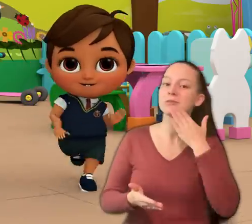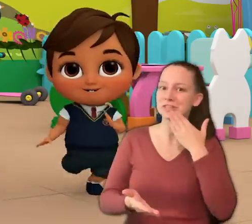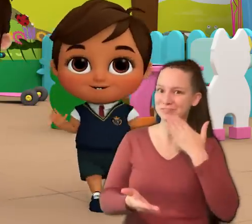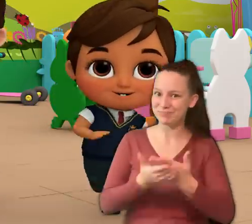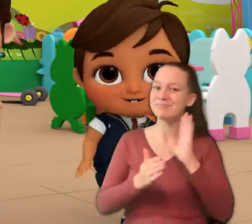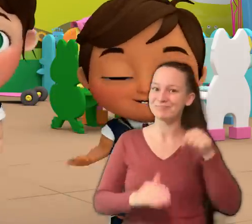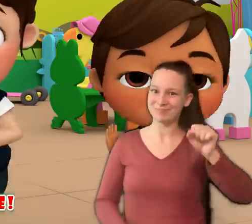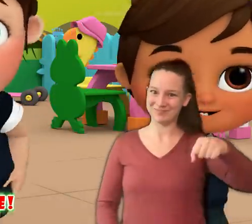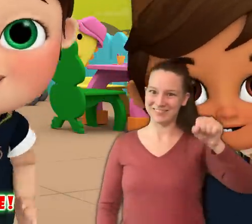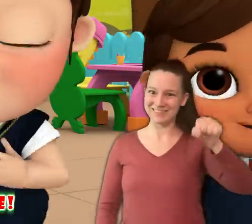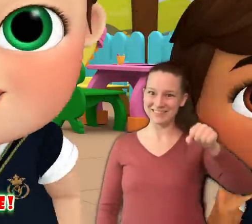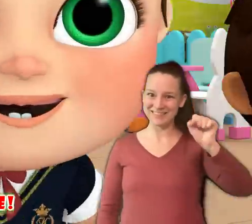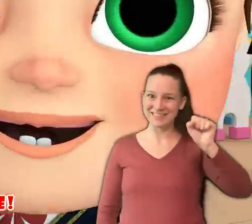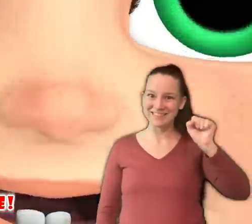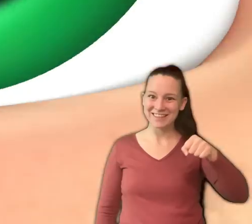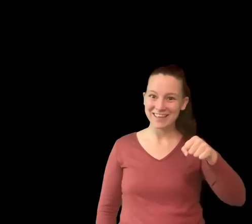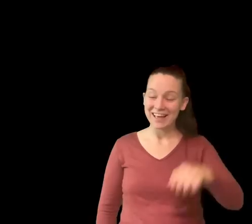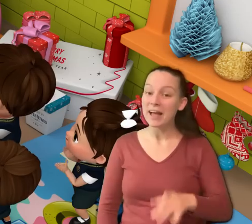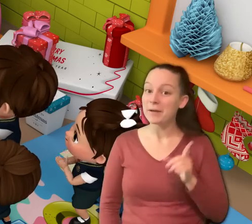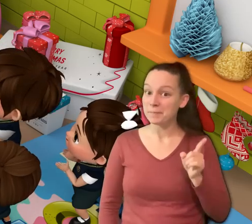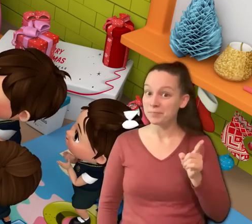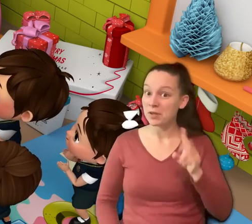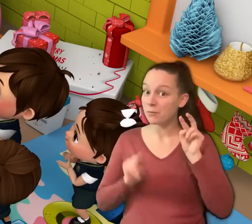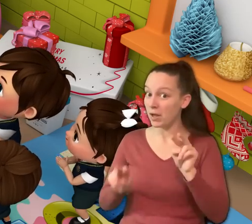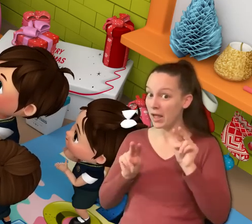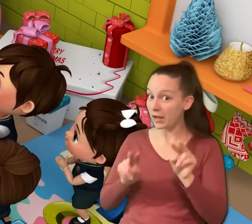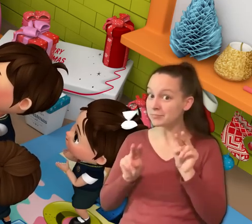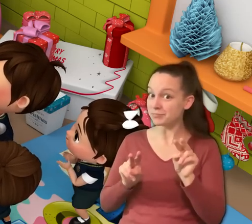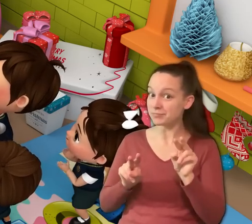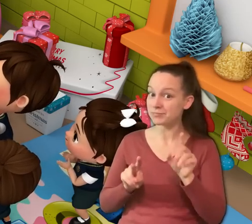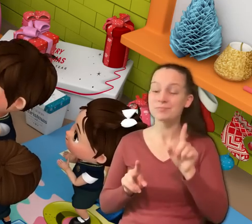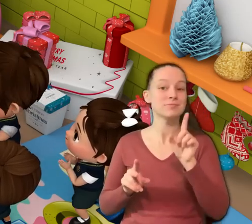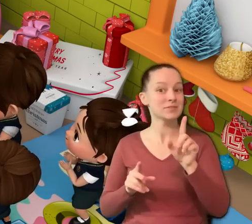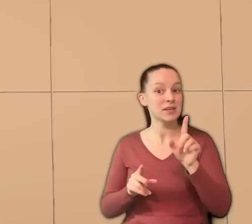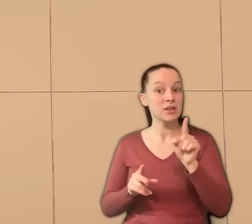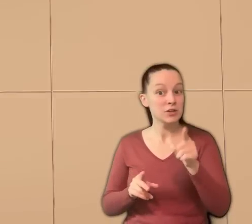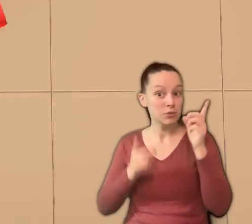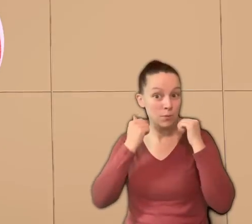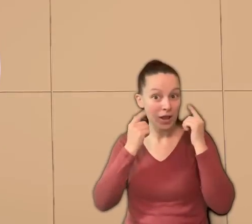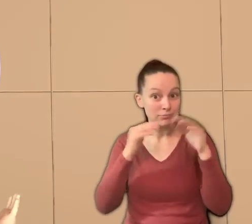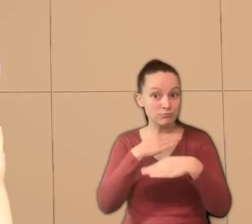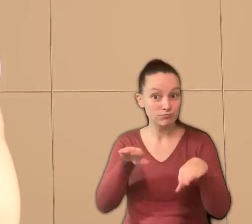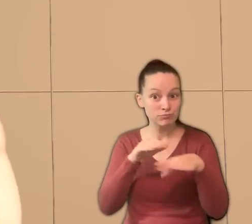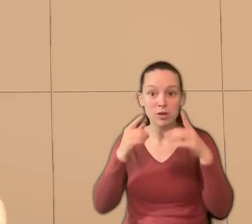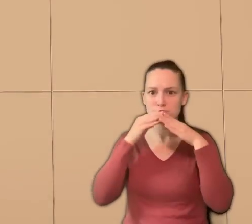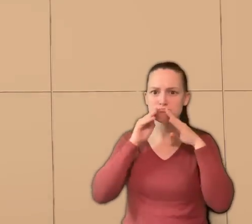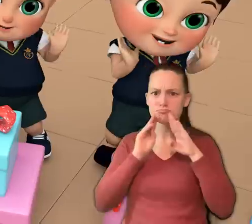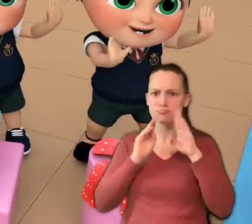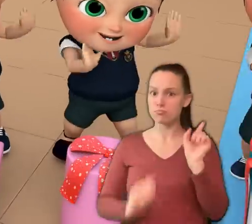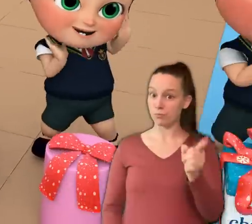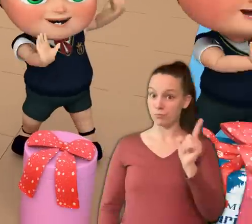bad or good so be good for goodness sake you better watch out you better not cry you better not